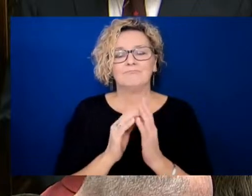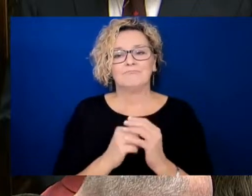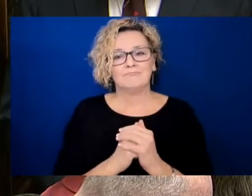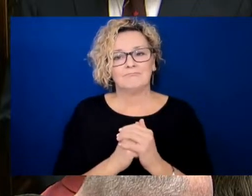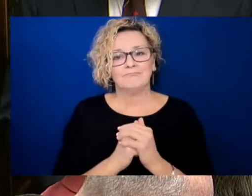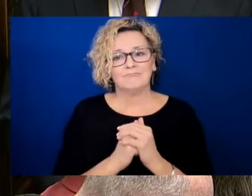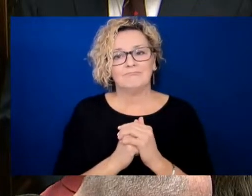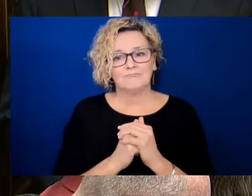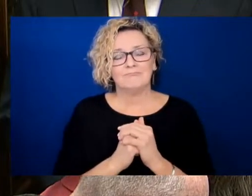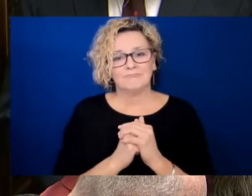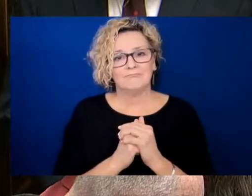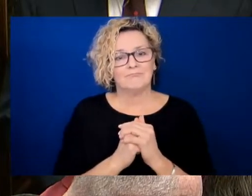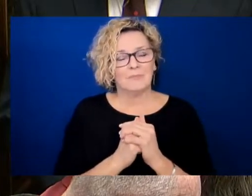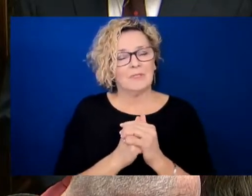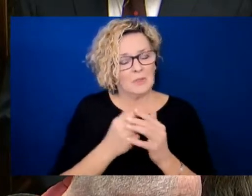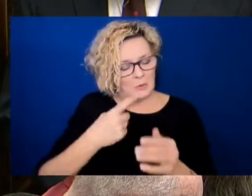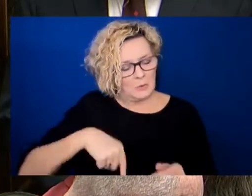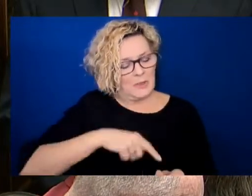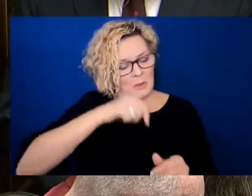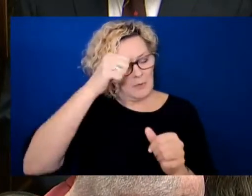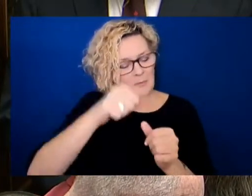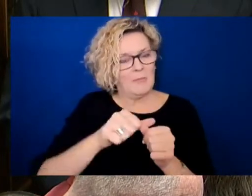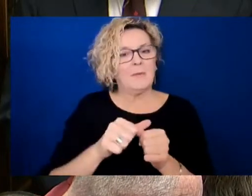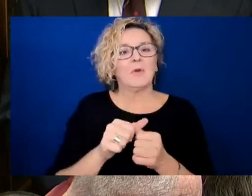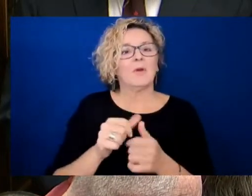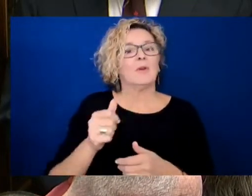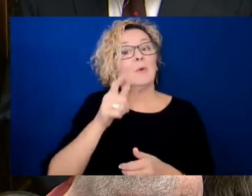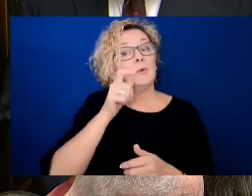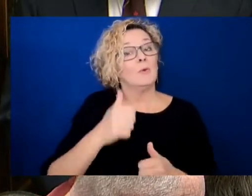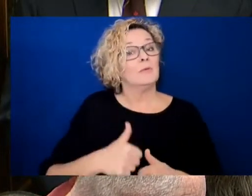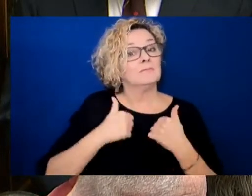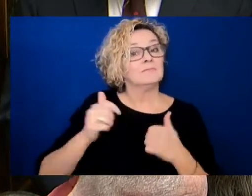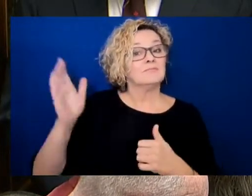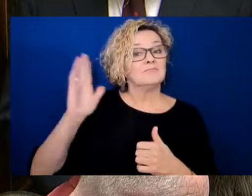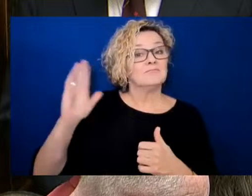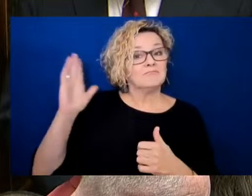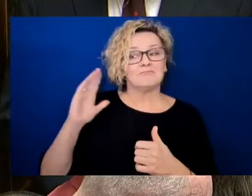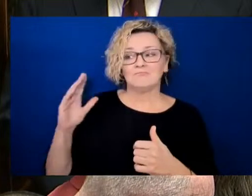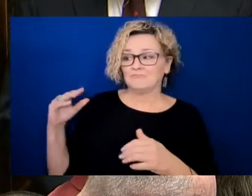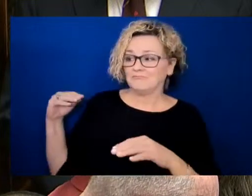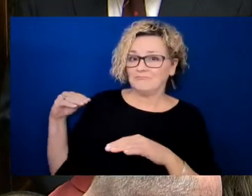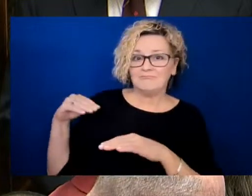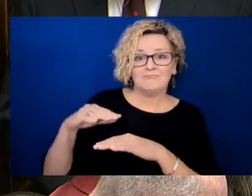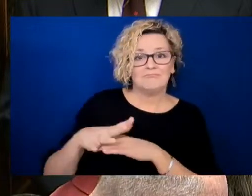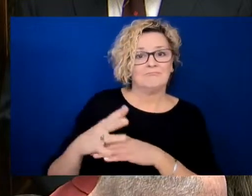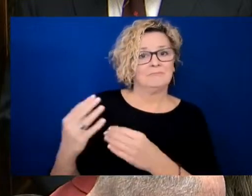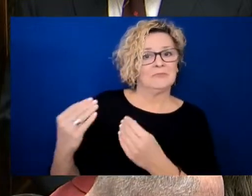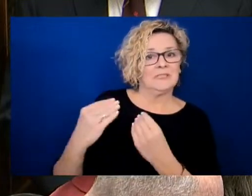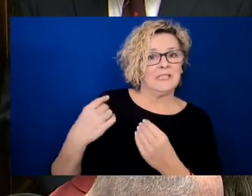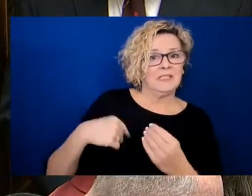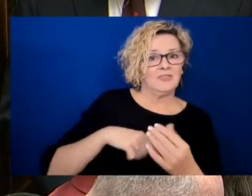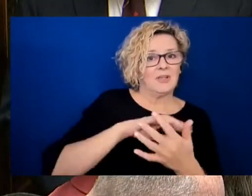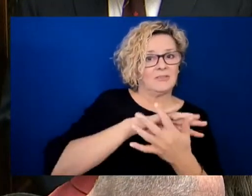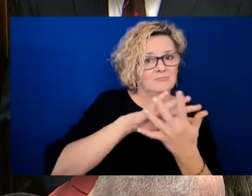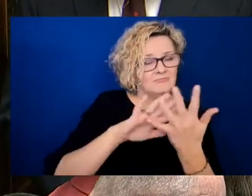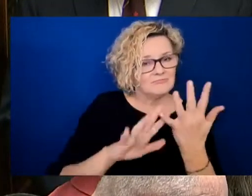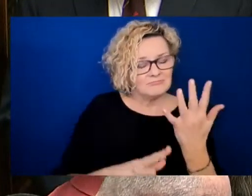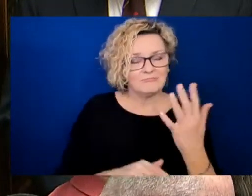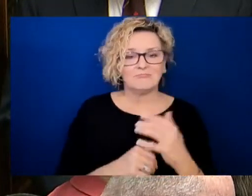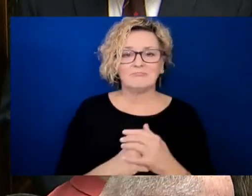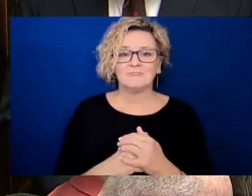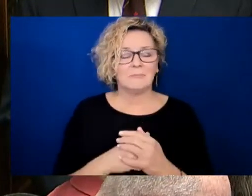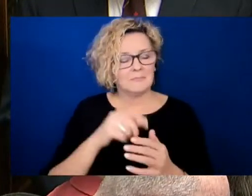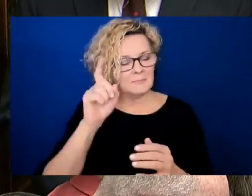they left us. But their memory is so much here with us. But we're nothing if we don't have the